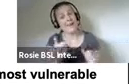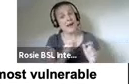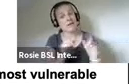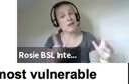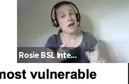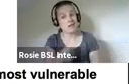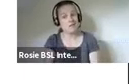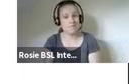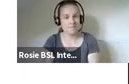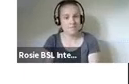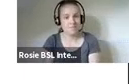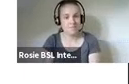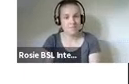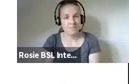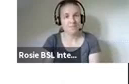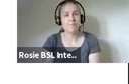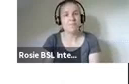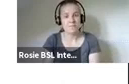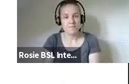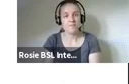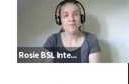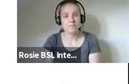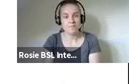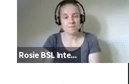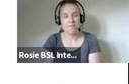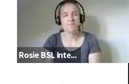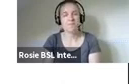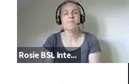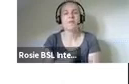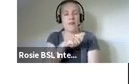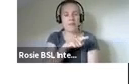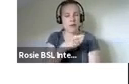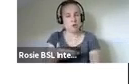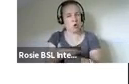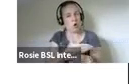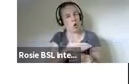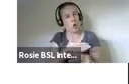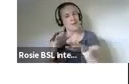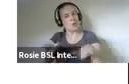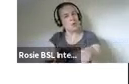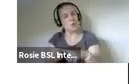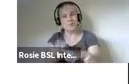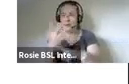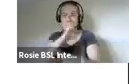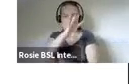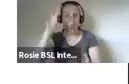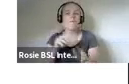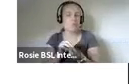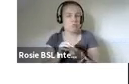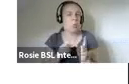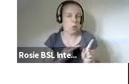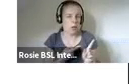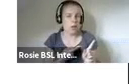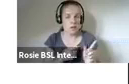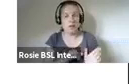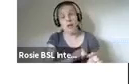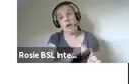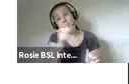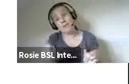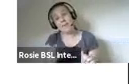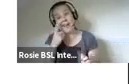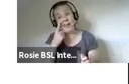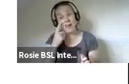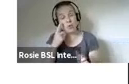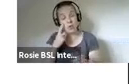What we also did was that was early child development overall. And then we also looked at early